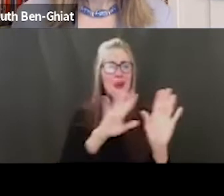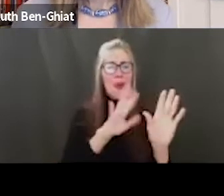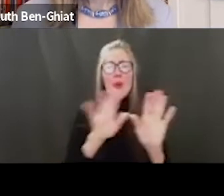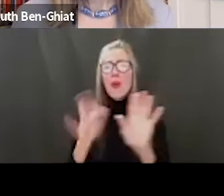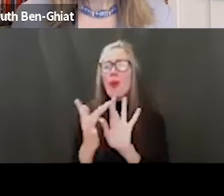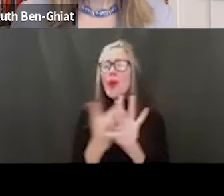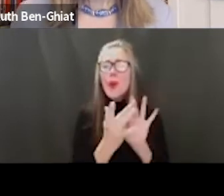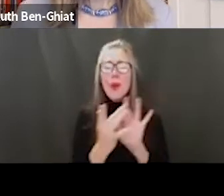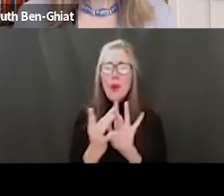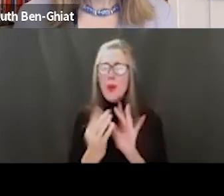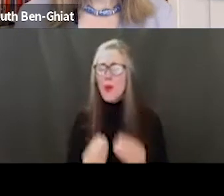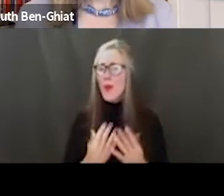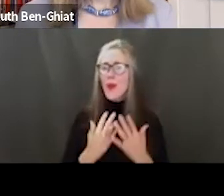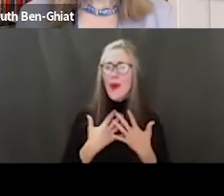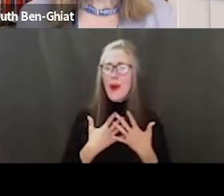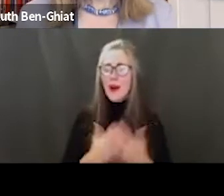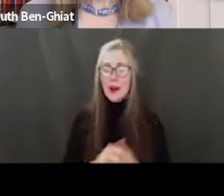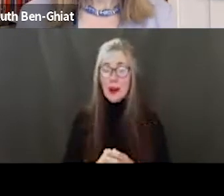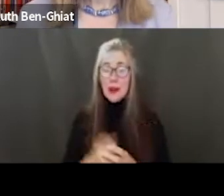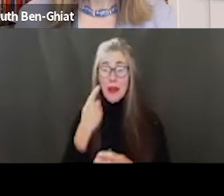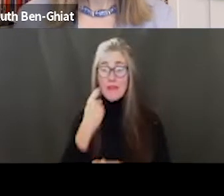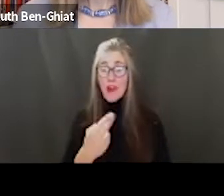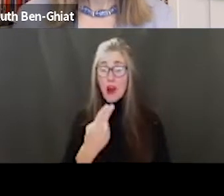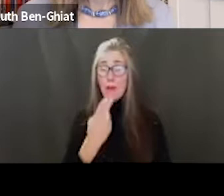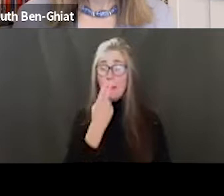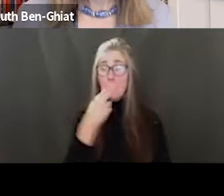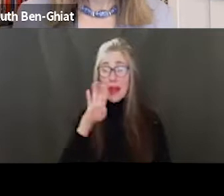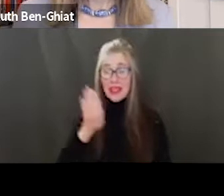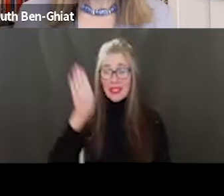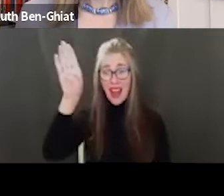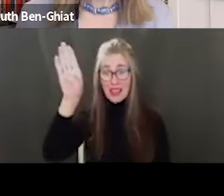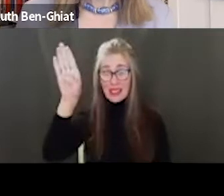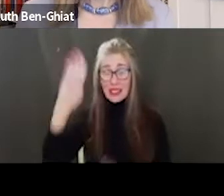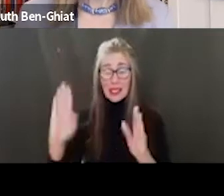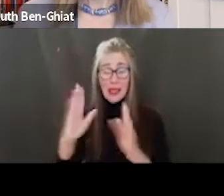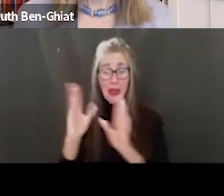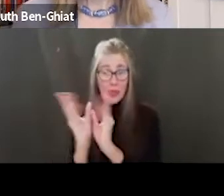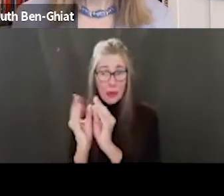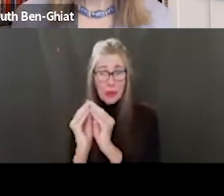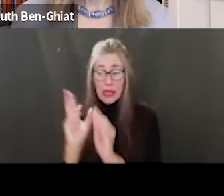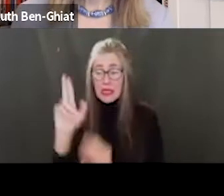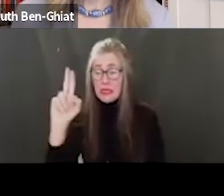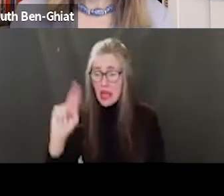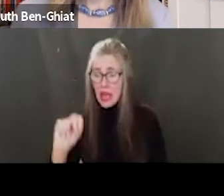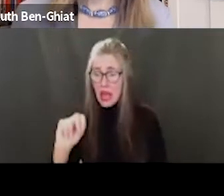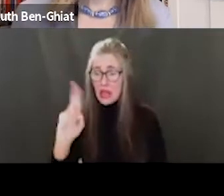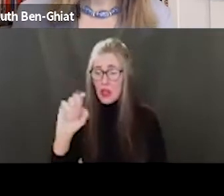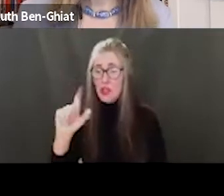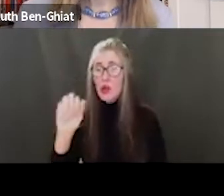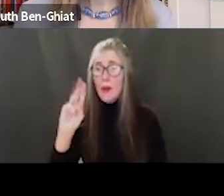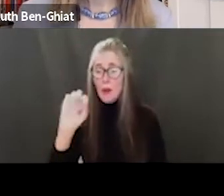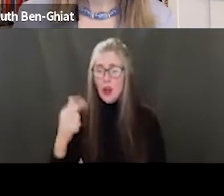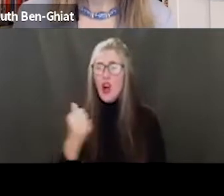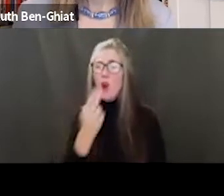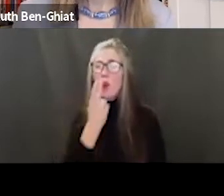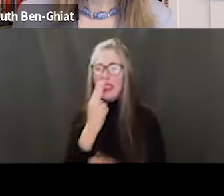contact. But from the Nazi assemblies at Nuremberg with Hitler's name spelled out in lights, the strongman